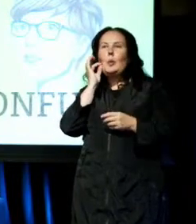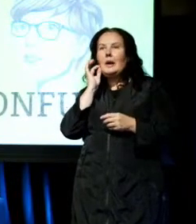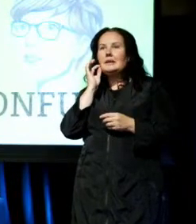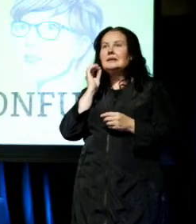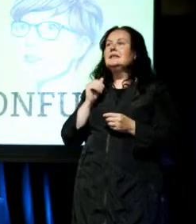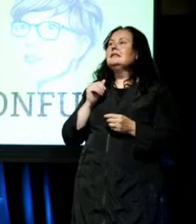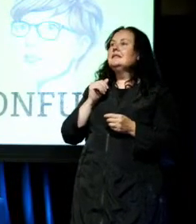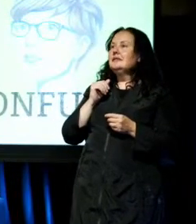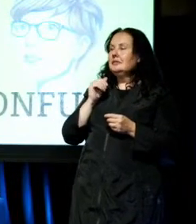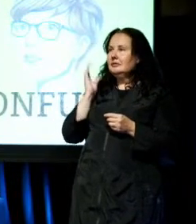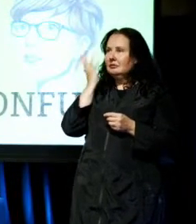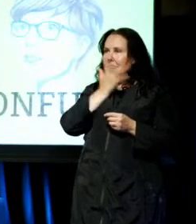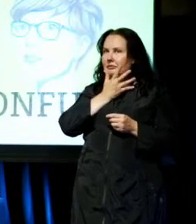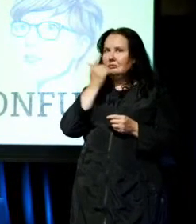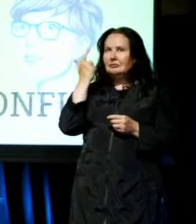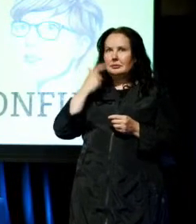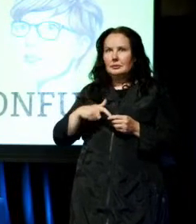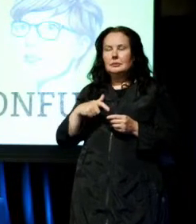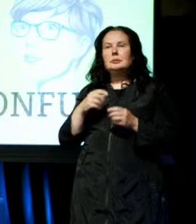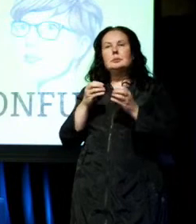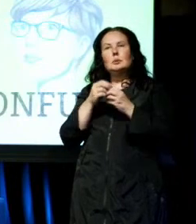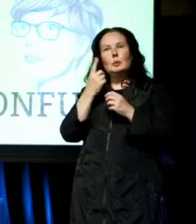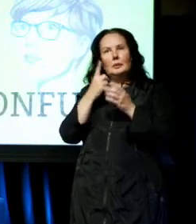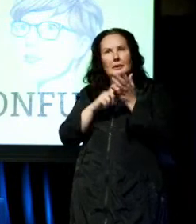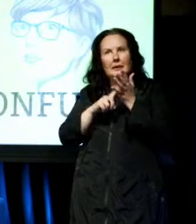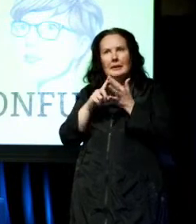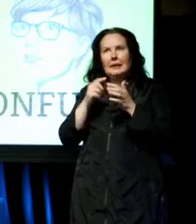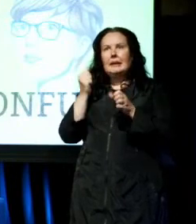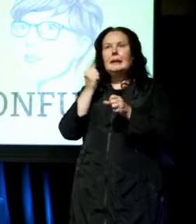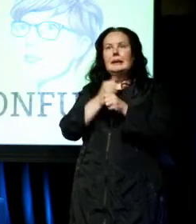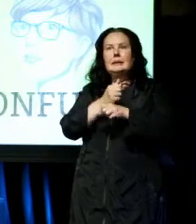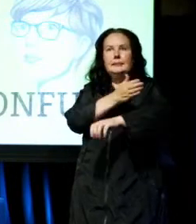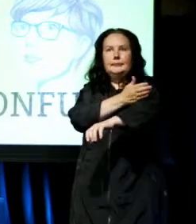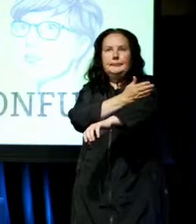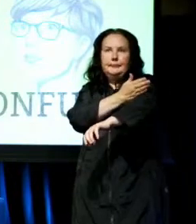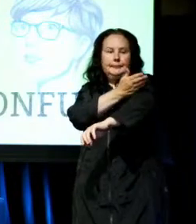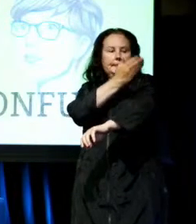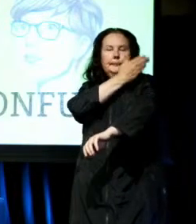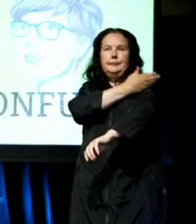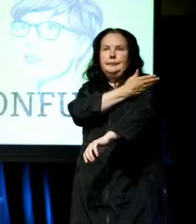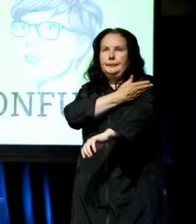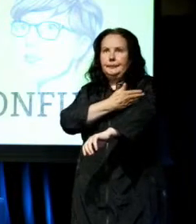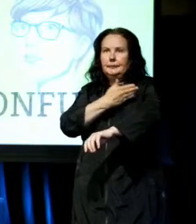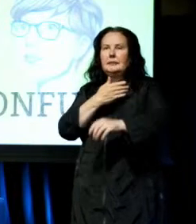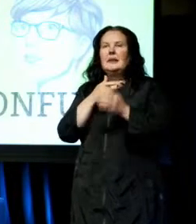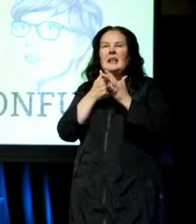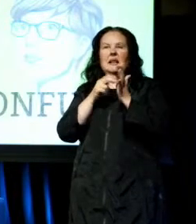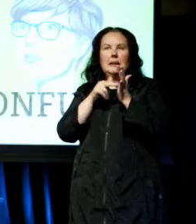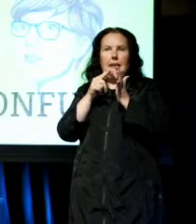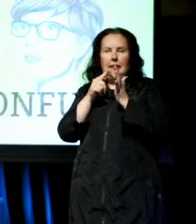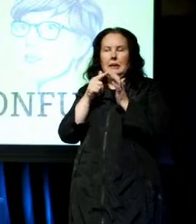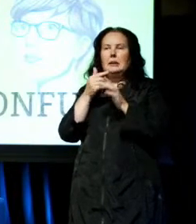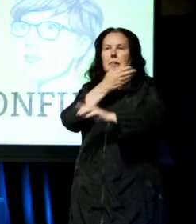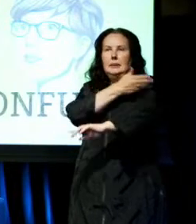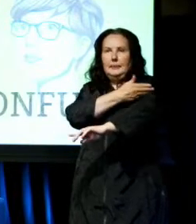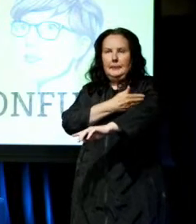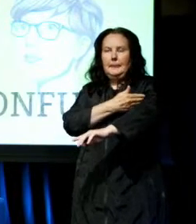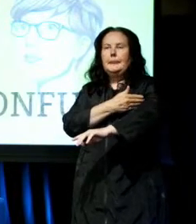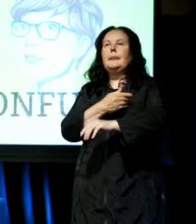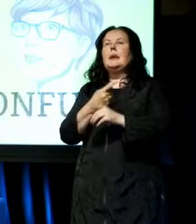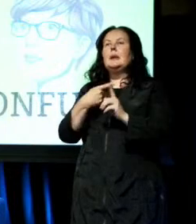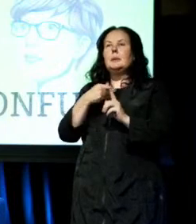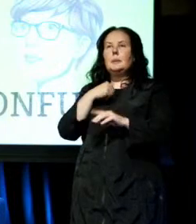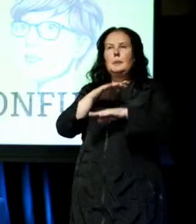person with one leg amputated above the knee, and I'm wearing a blue top and a badge that